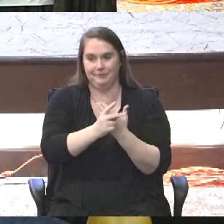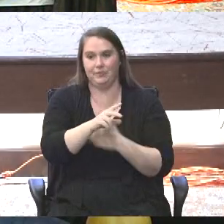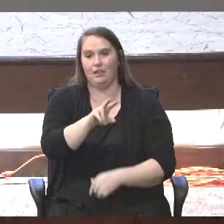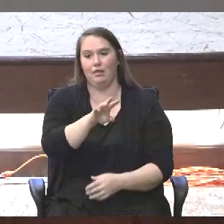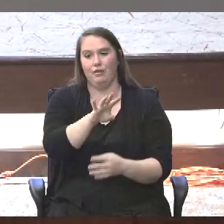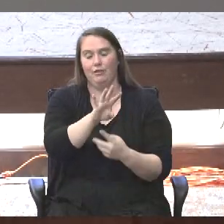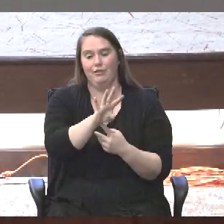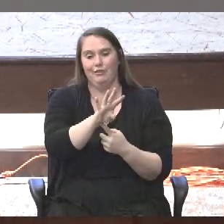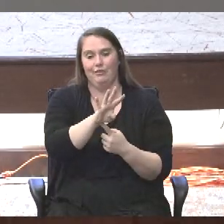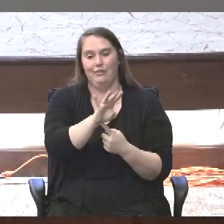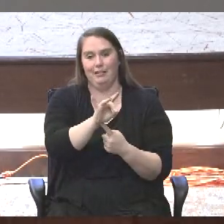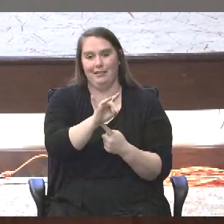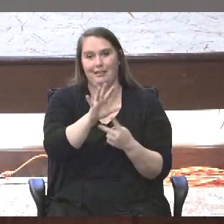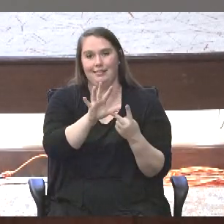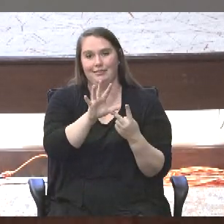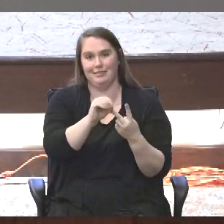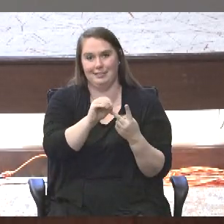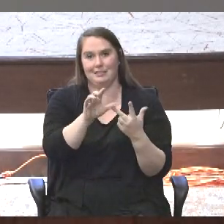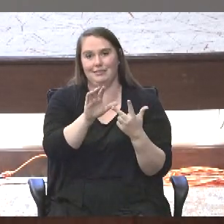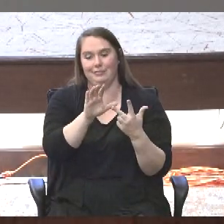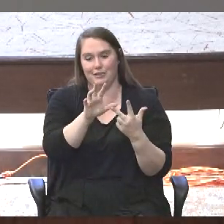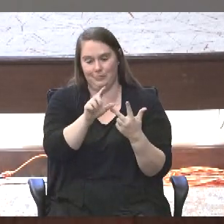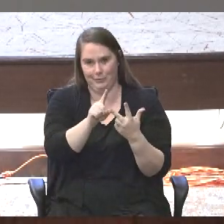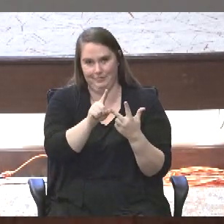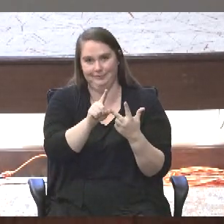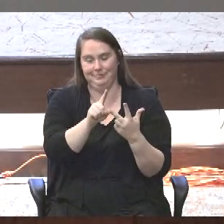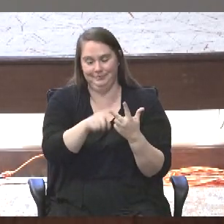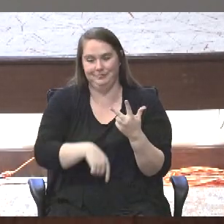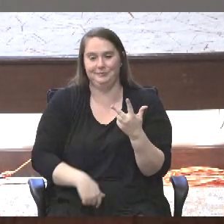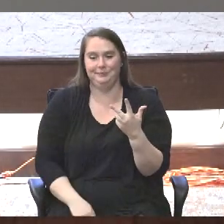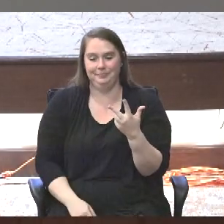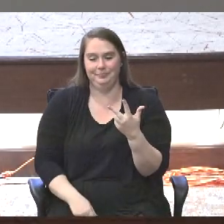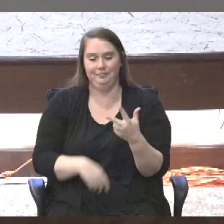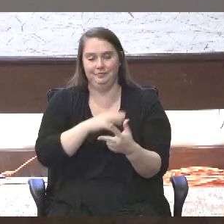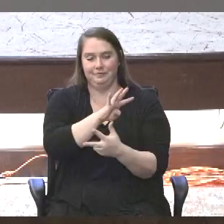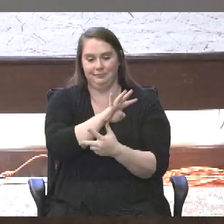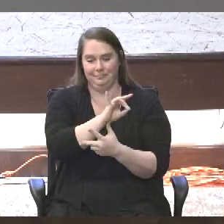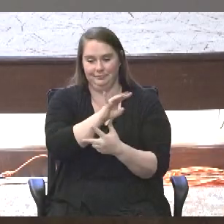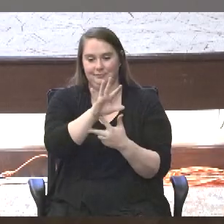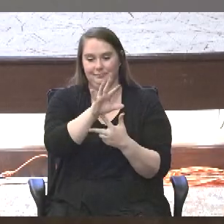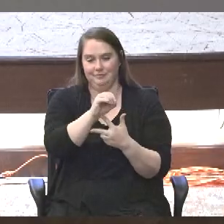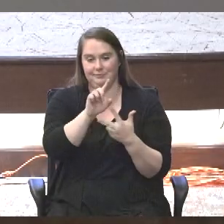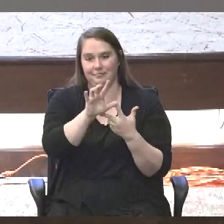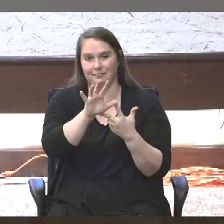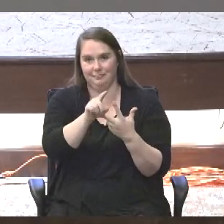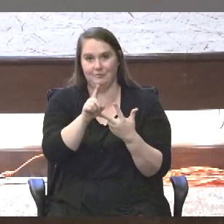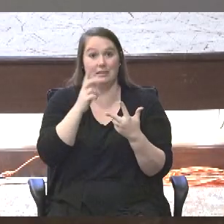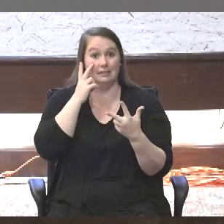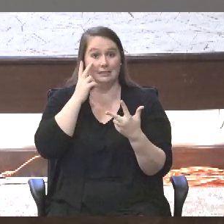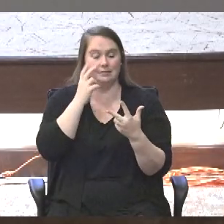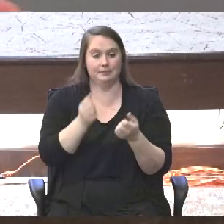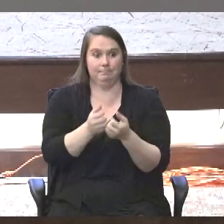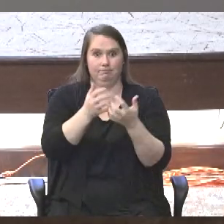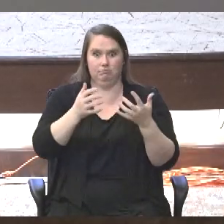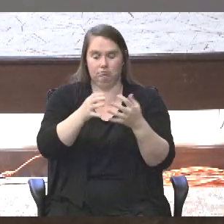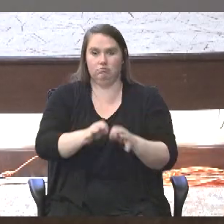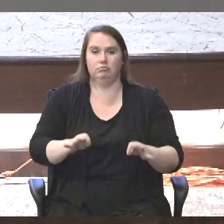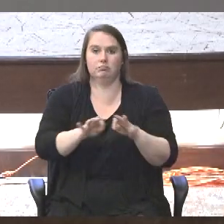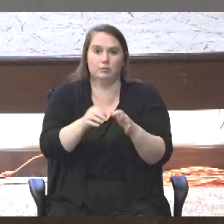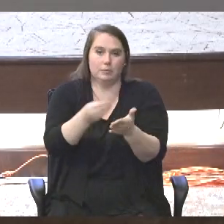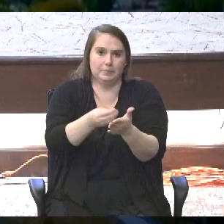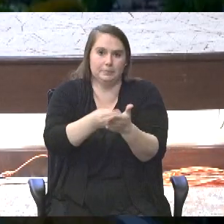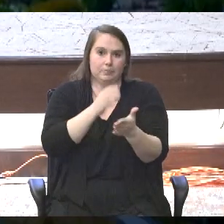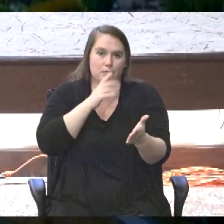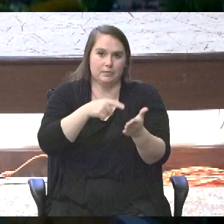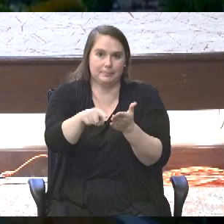48, 50, and 51. You're starting to see significant dollars being spent at the council's